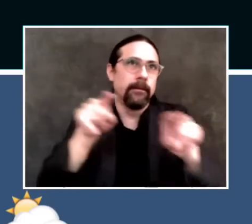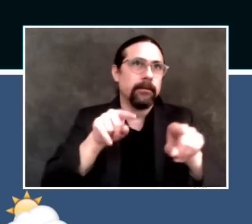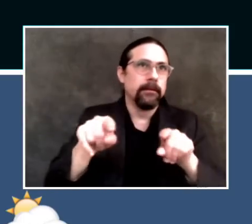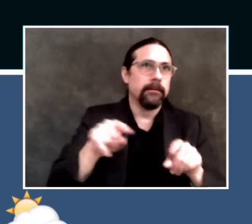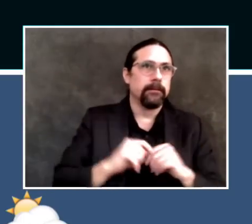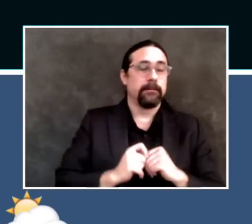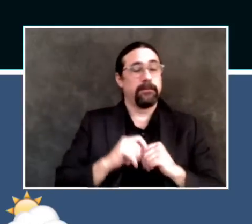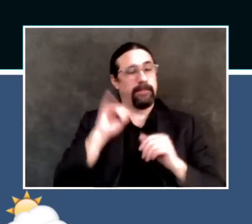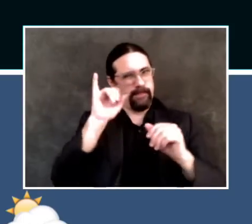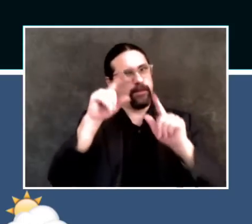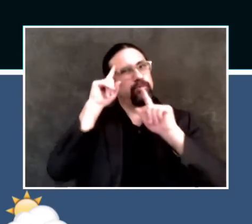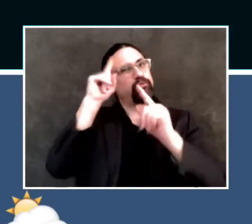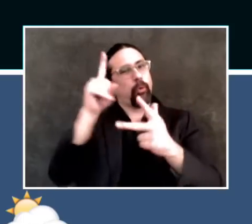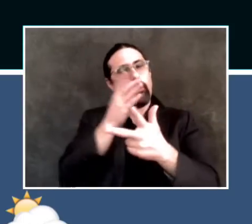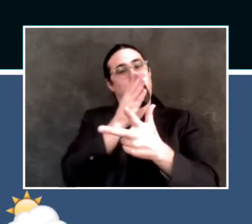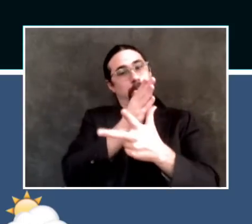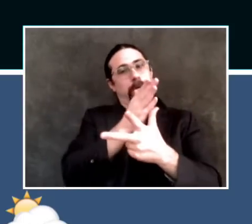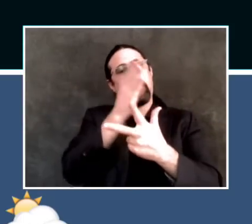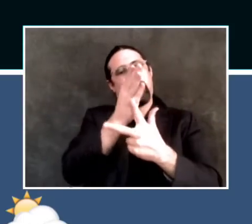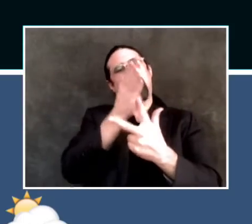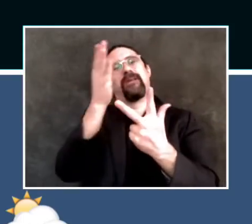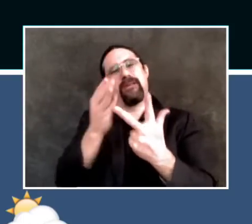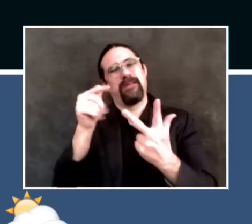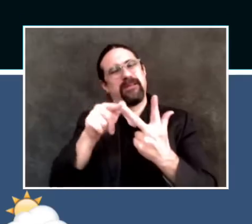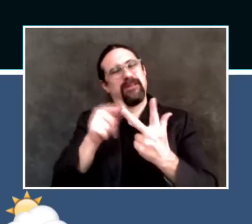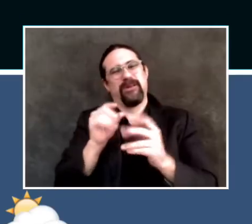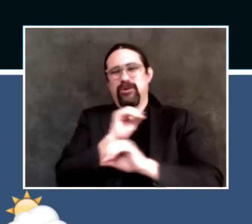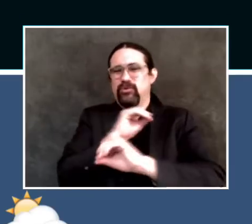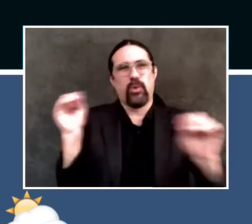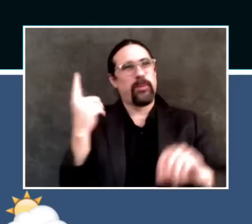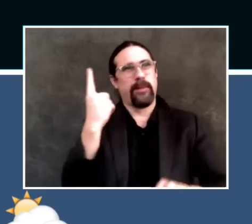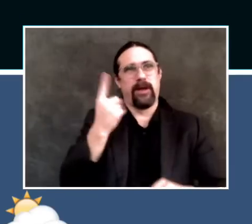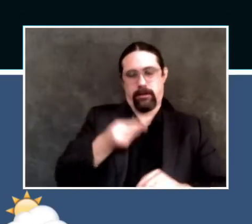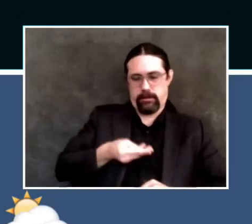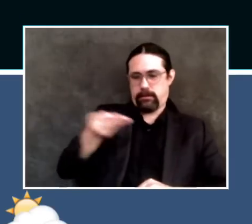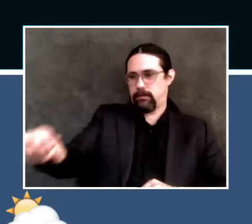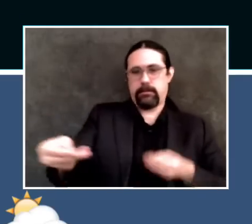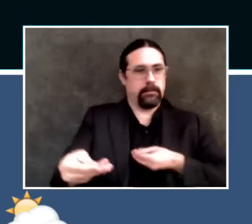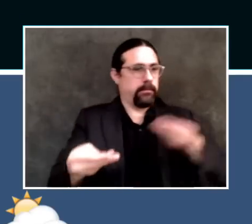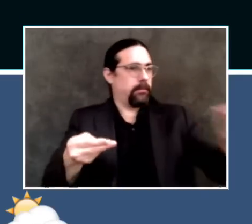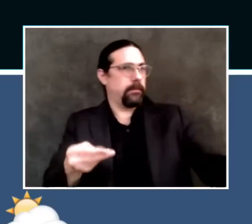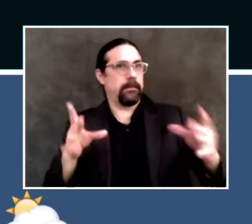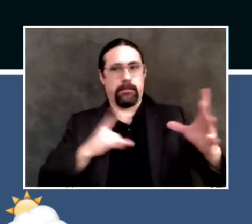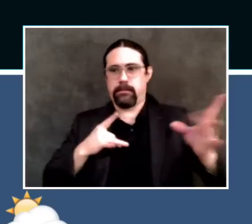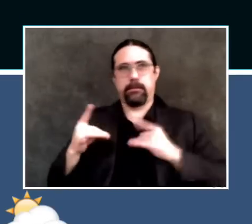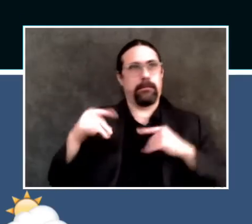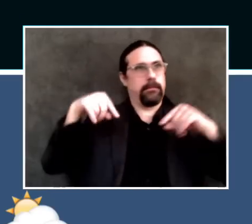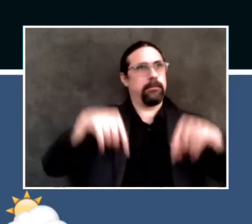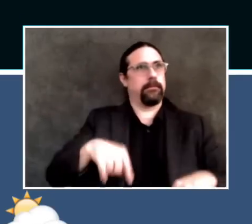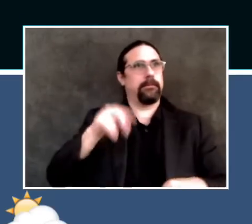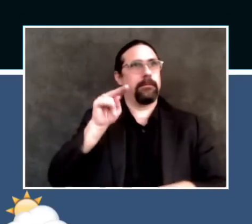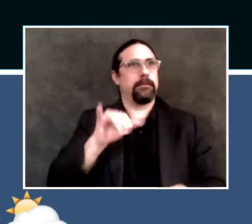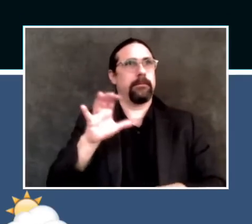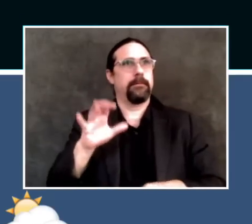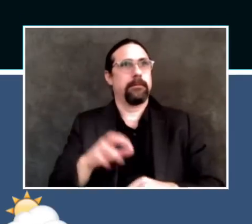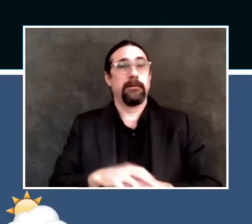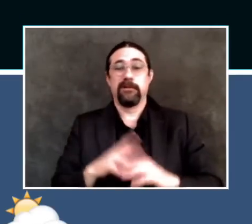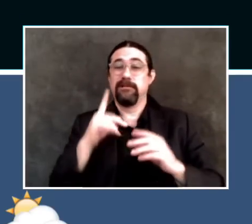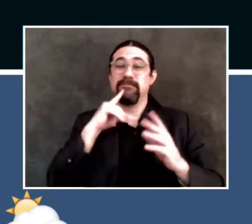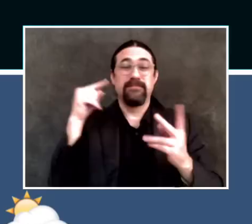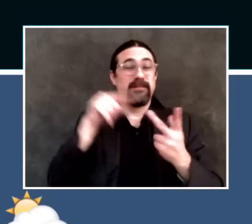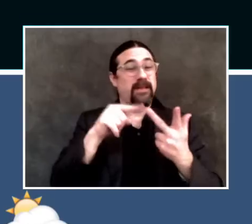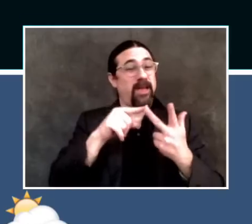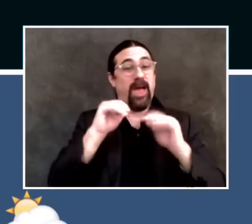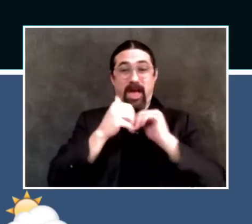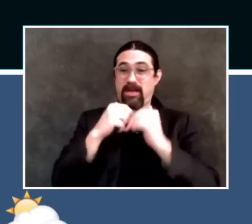requires testing whenever needed, however needed. Again, we would need that federal help to get there. In a